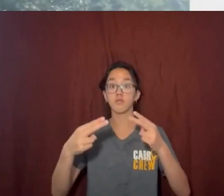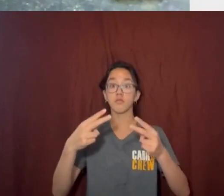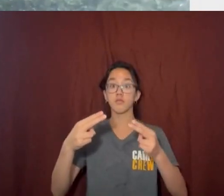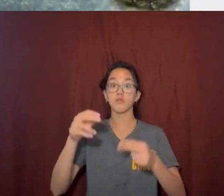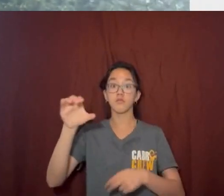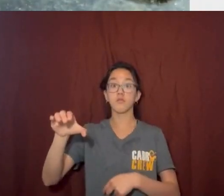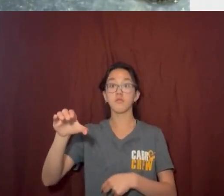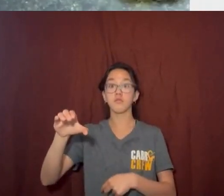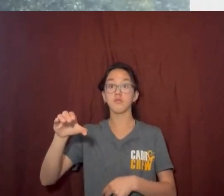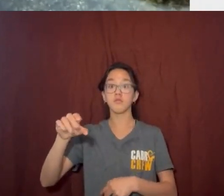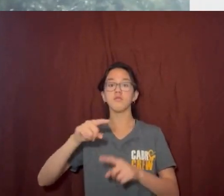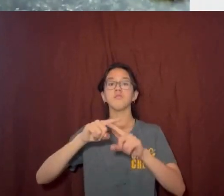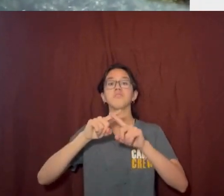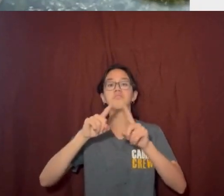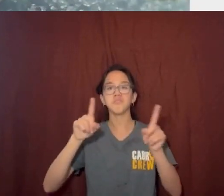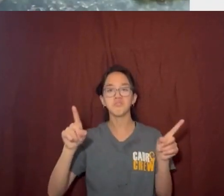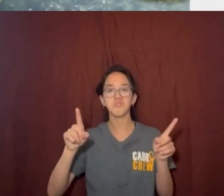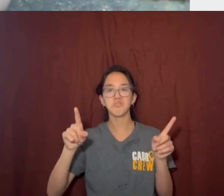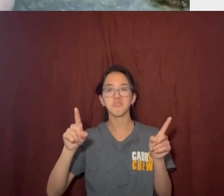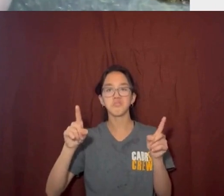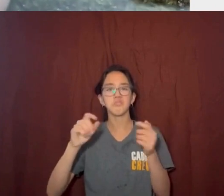Hermit crabs are different.